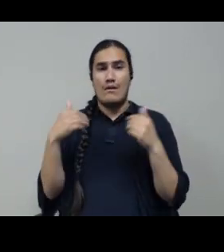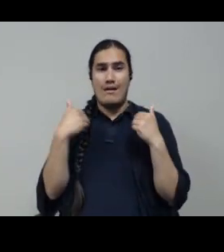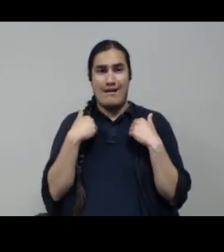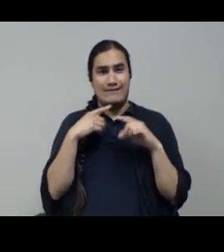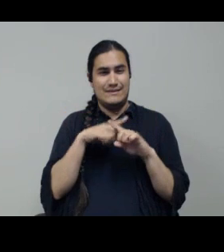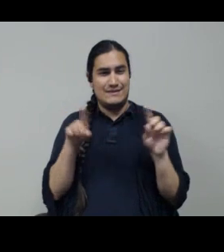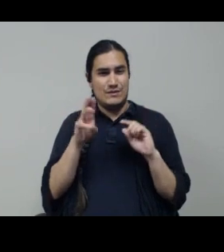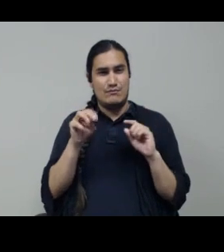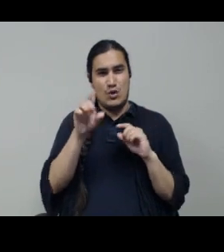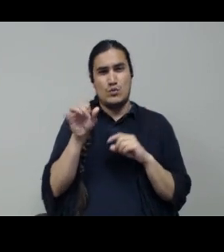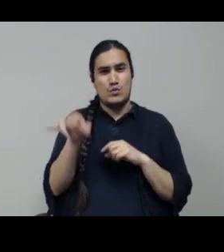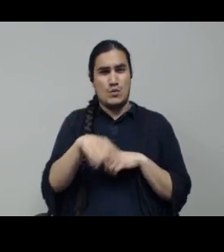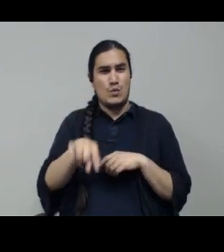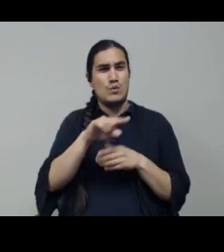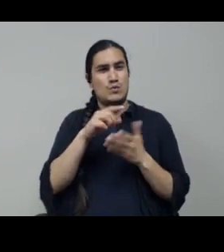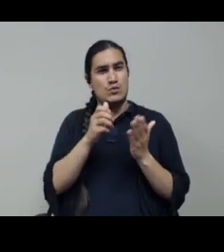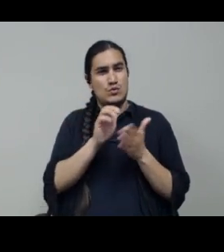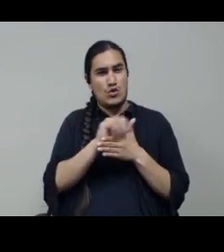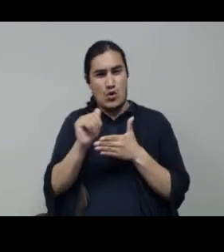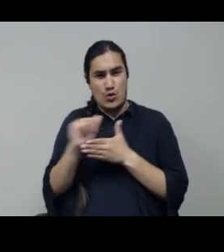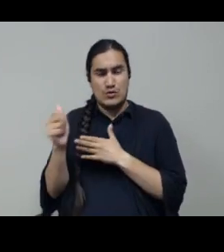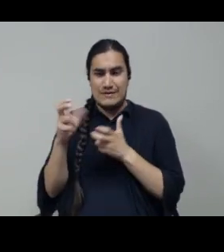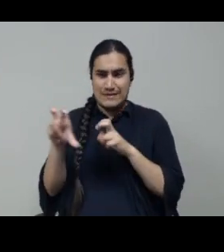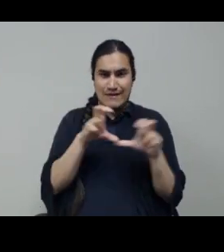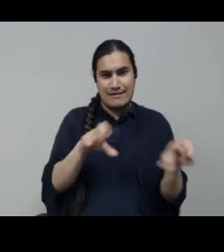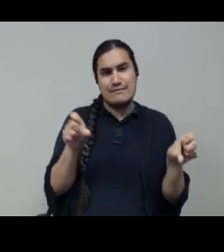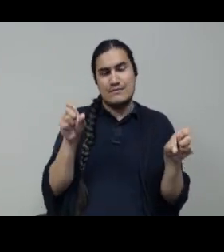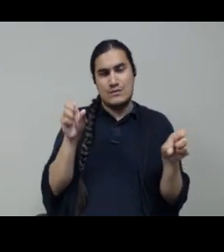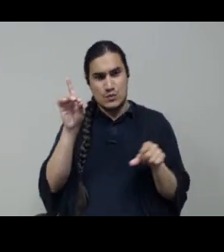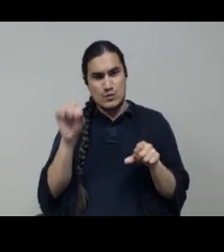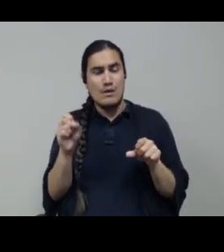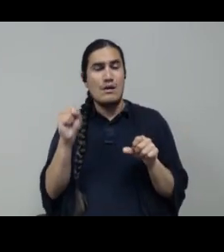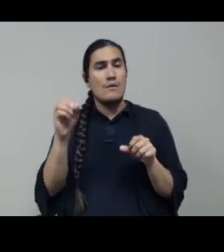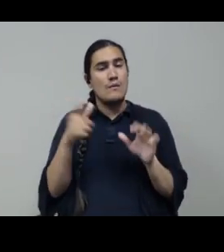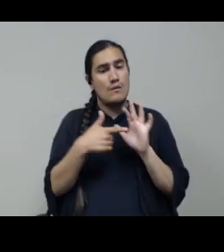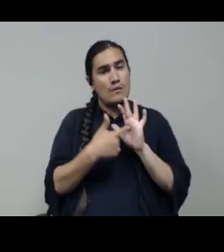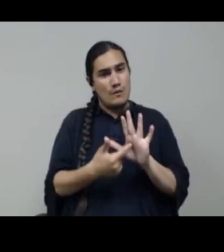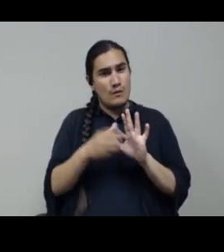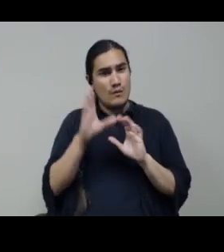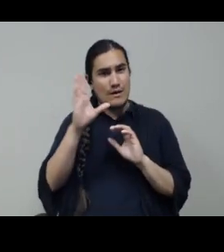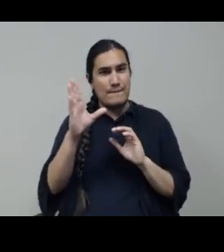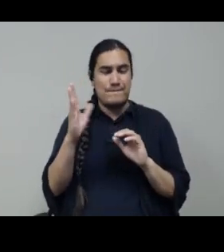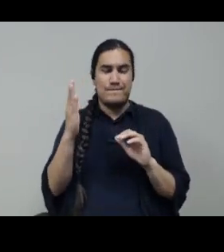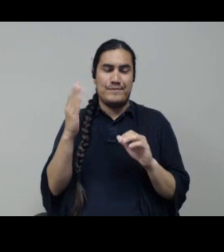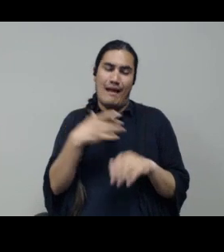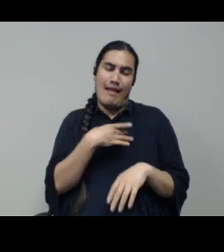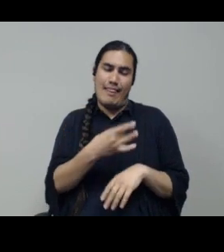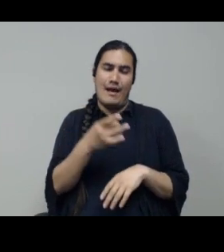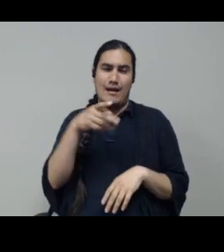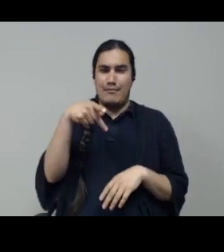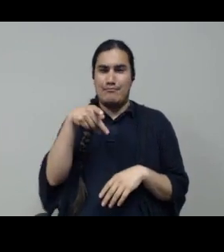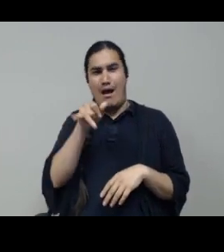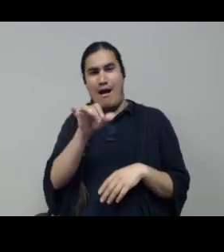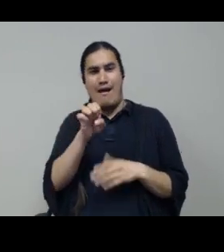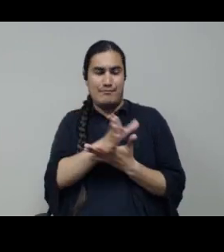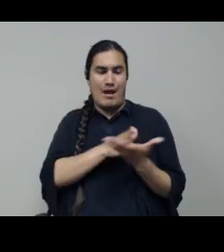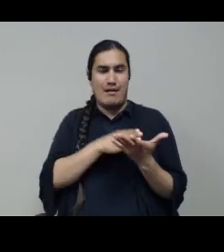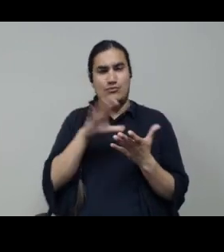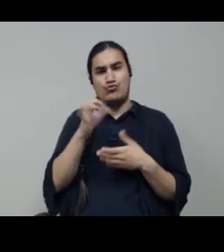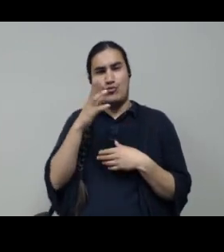that those dollars go and invest towards. So we'll be able to show you and put together, and I like pie charts because number one, I like pie, it's easy to